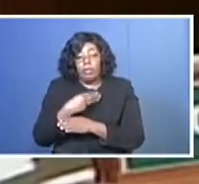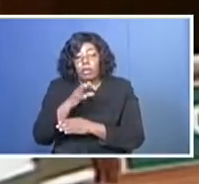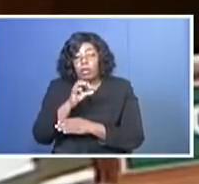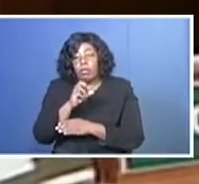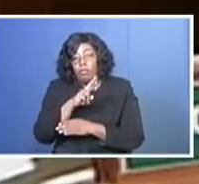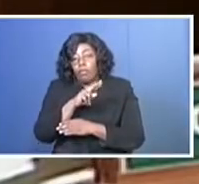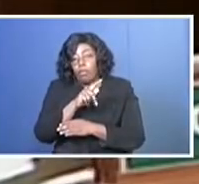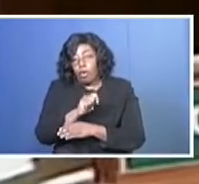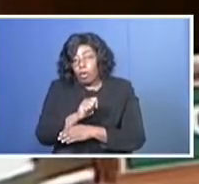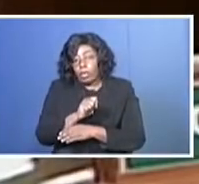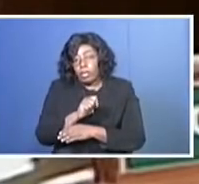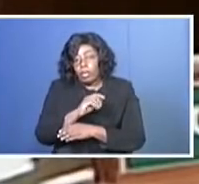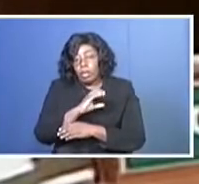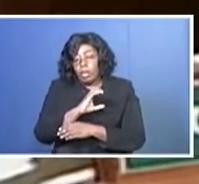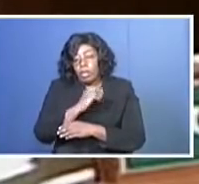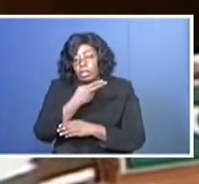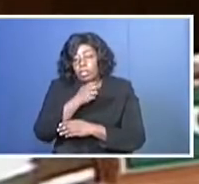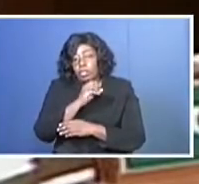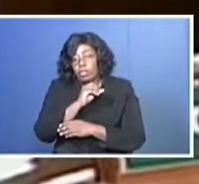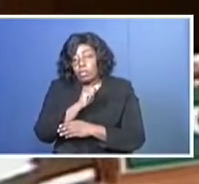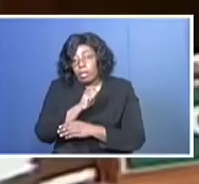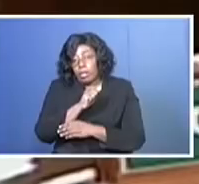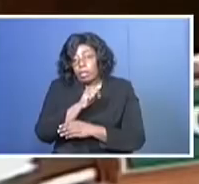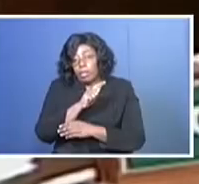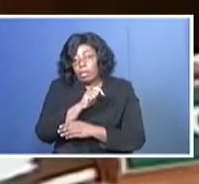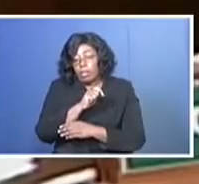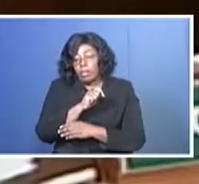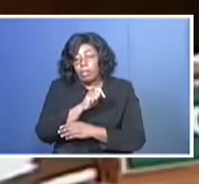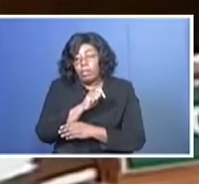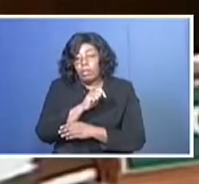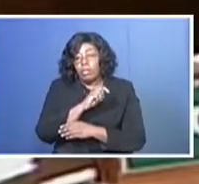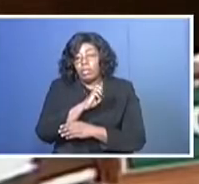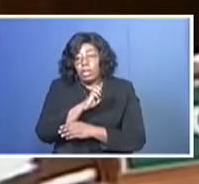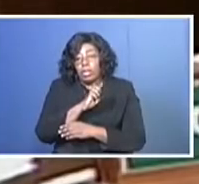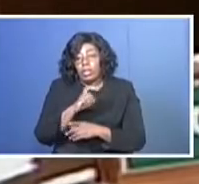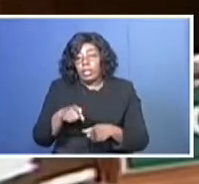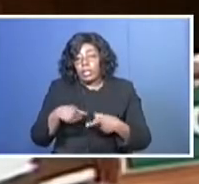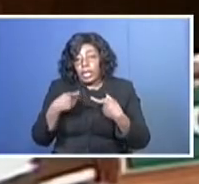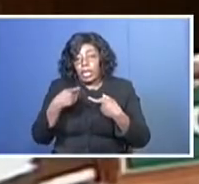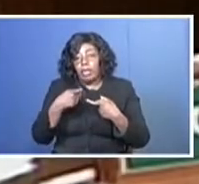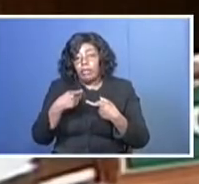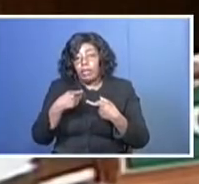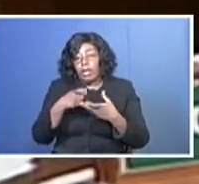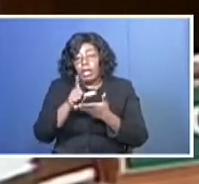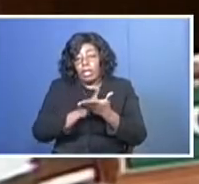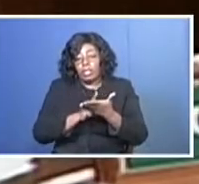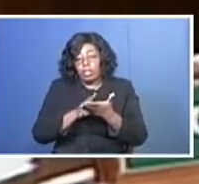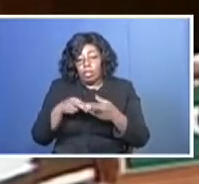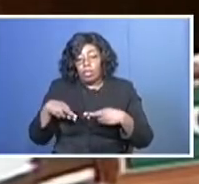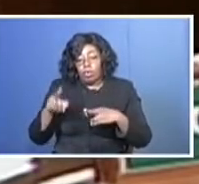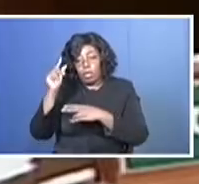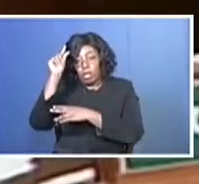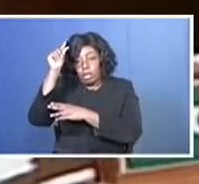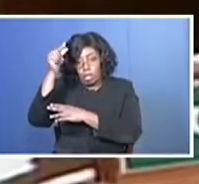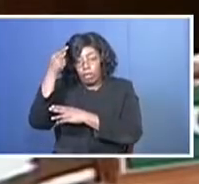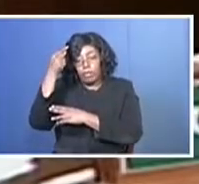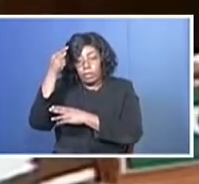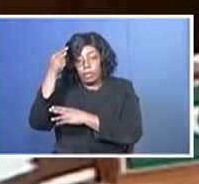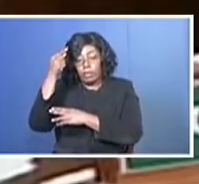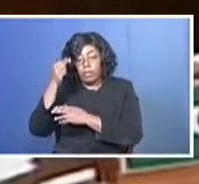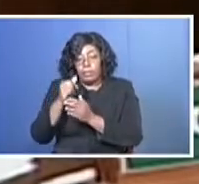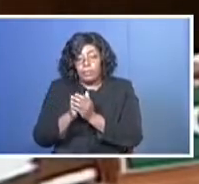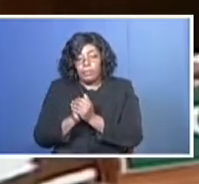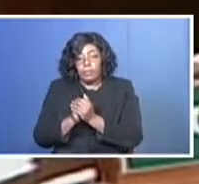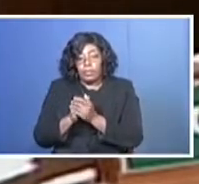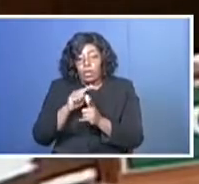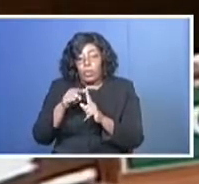Charlotte quite ably gave a lesson on the role of governance and government. When